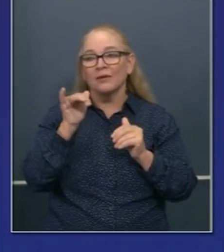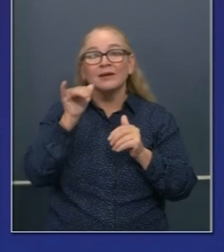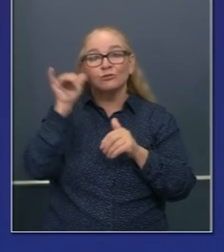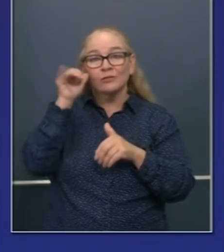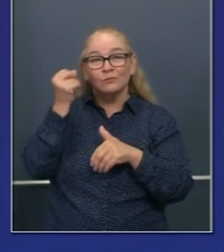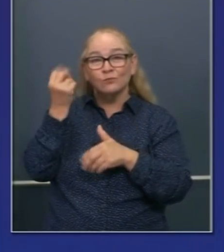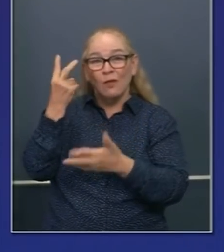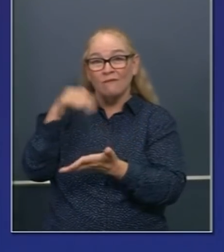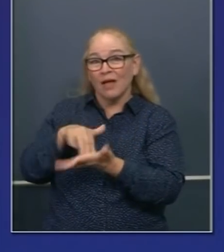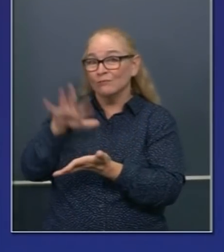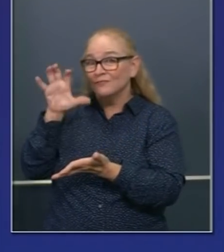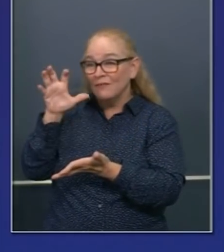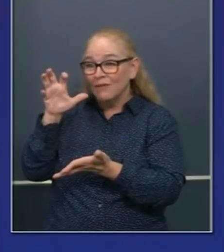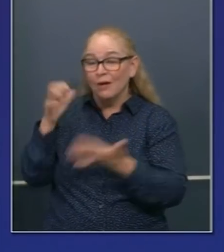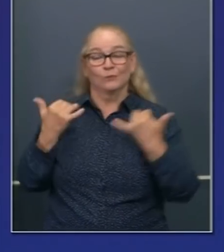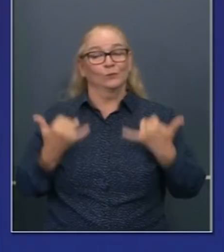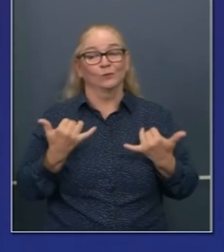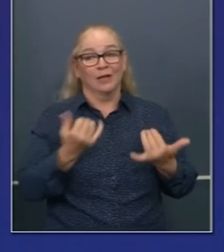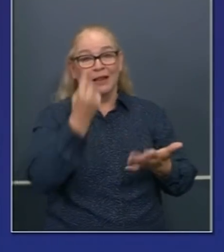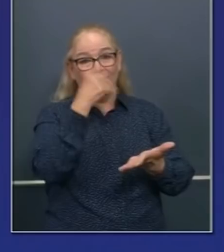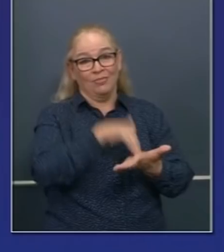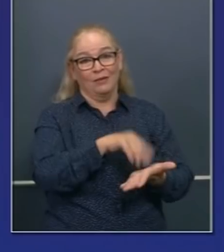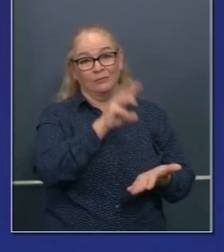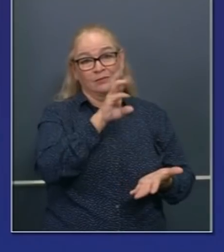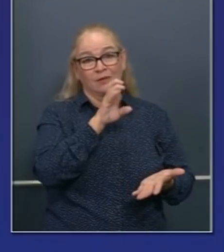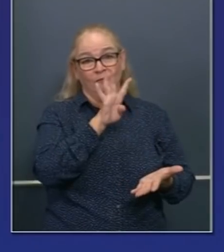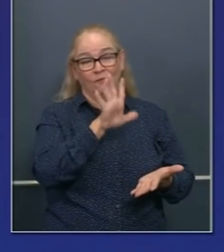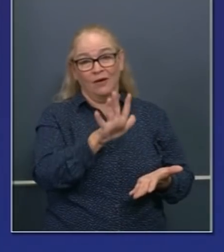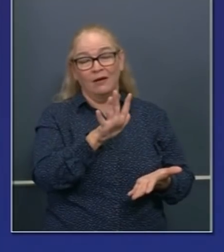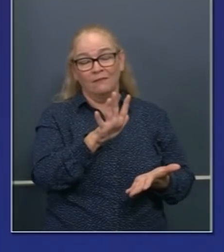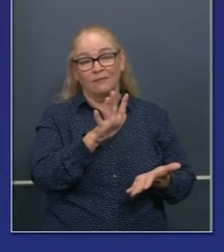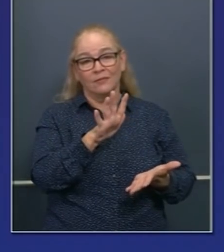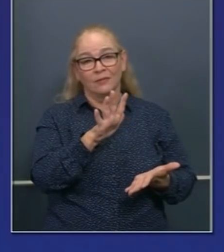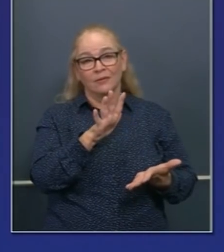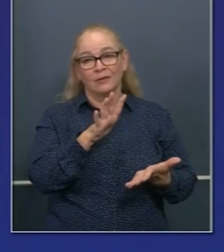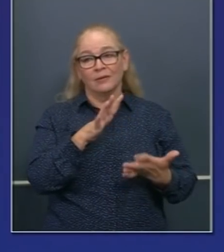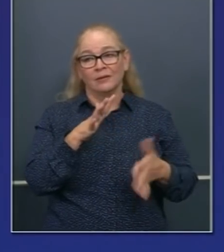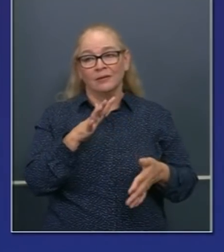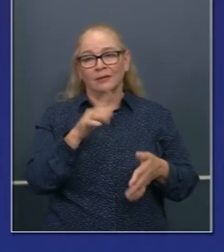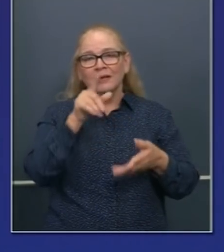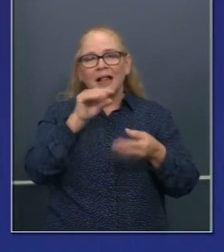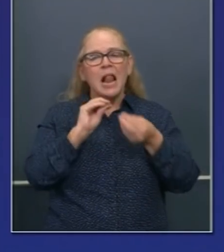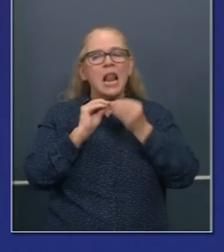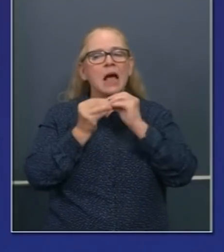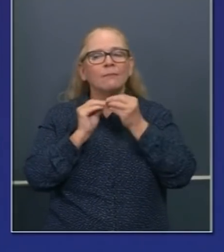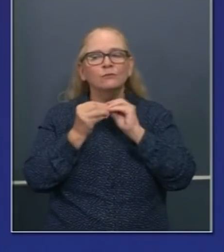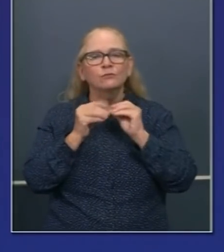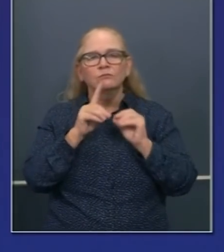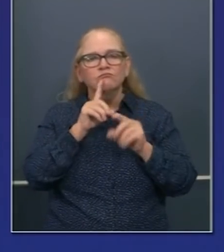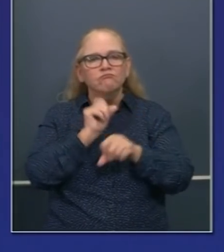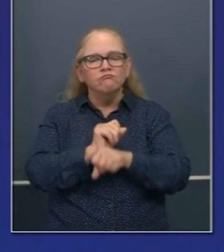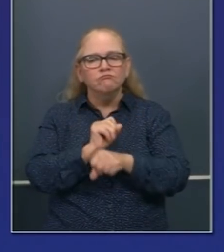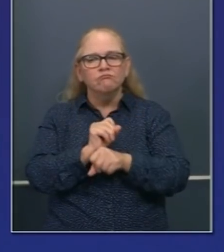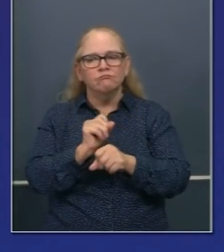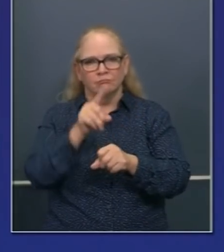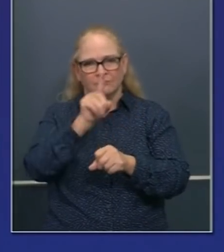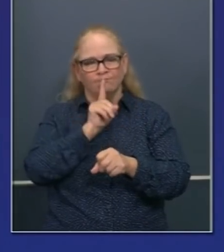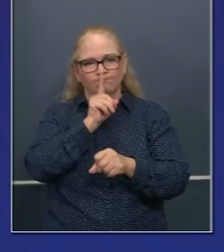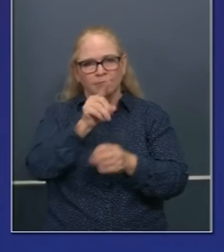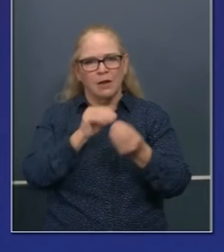today, 11,645, we're giving you numbers that represent the actual number of positive